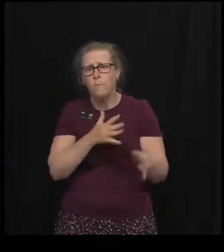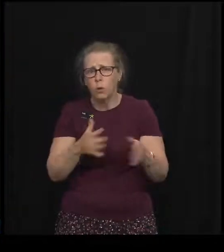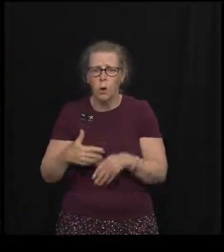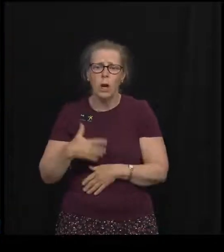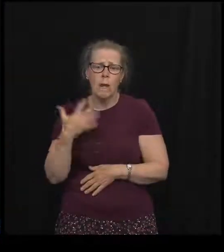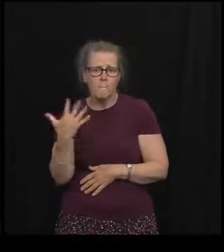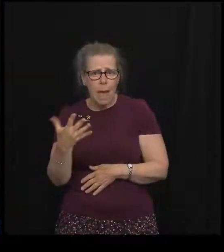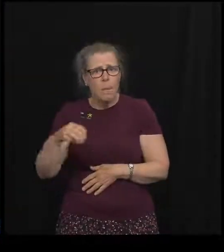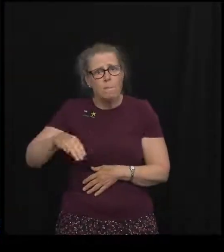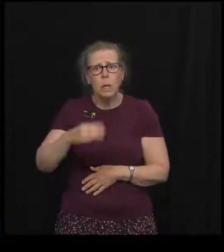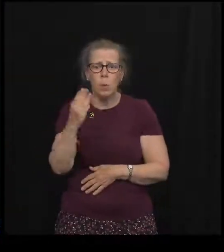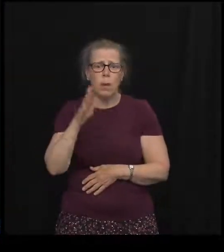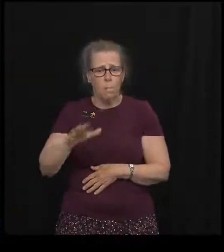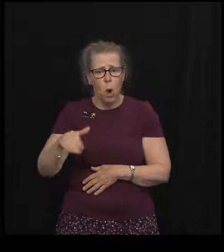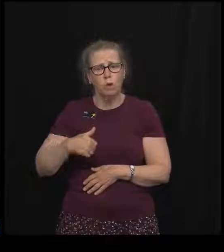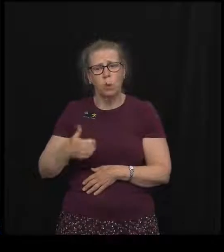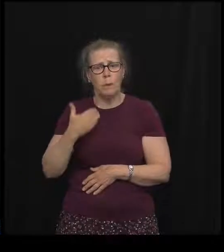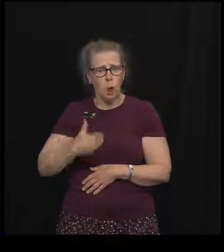5th birthday. So